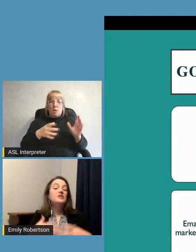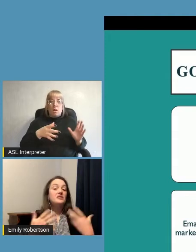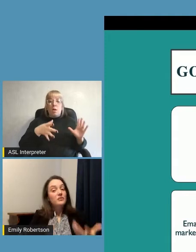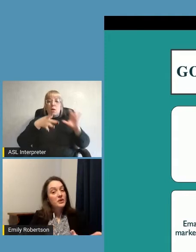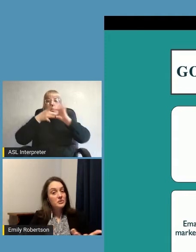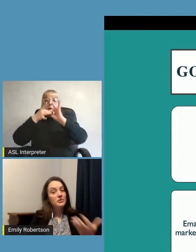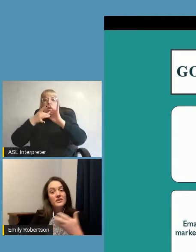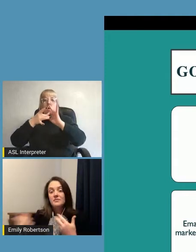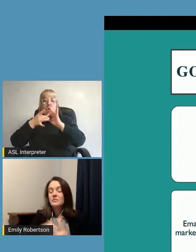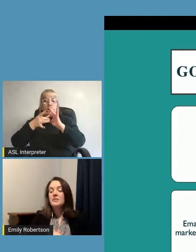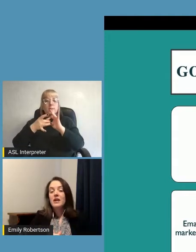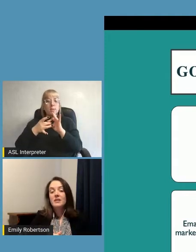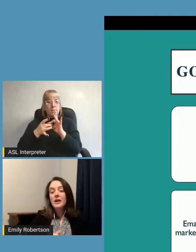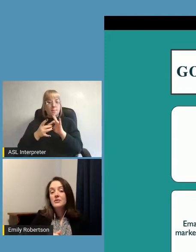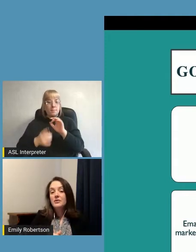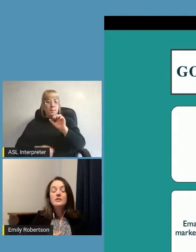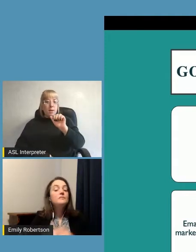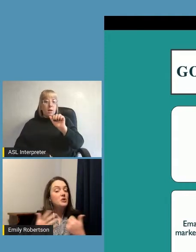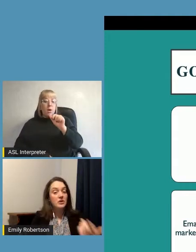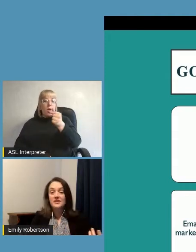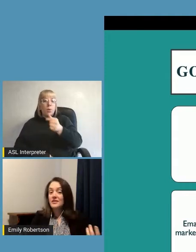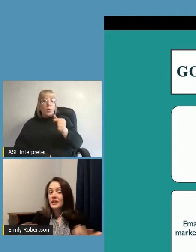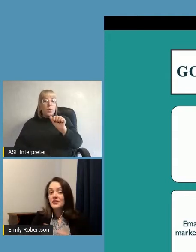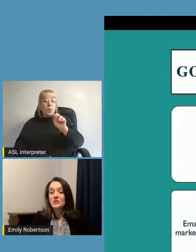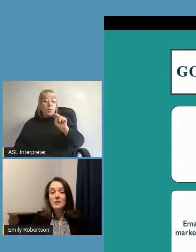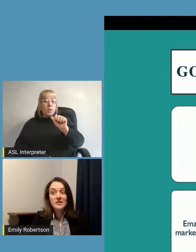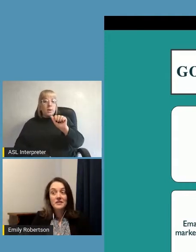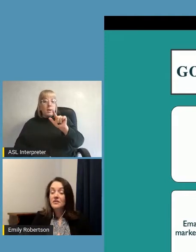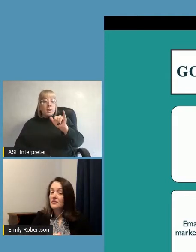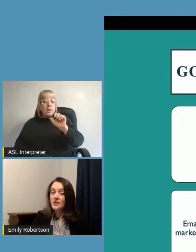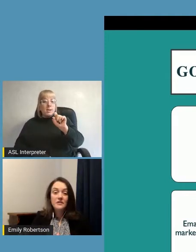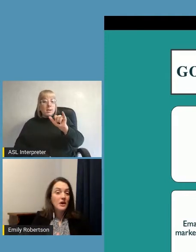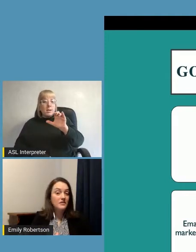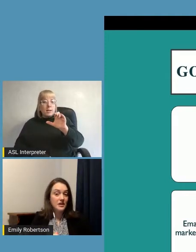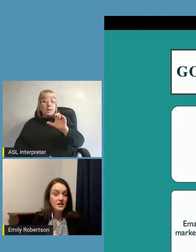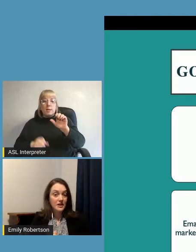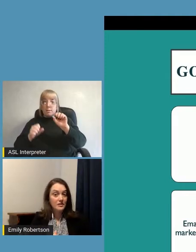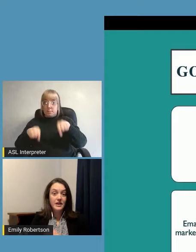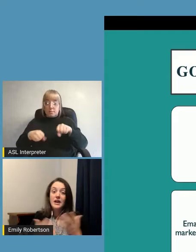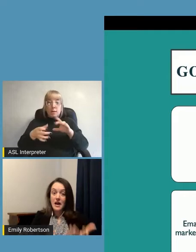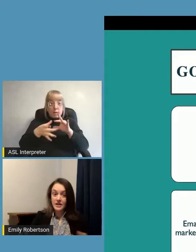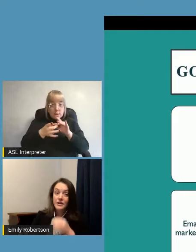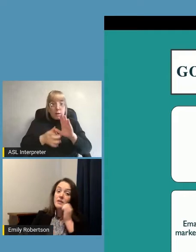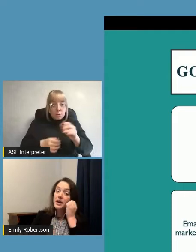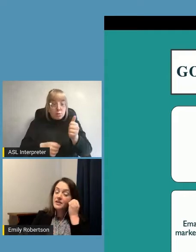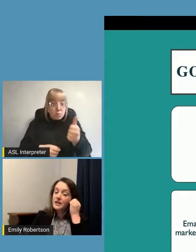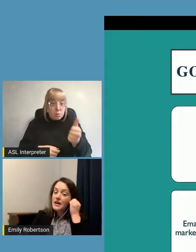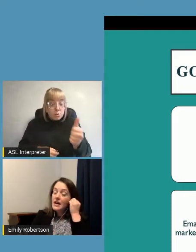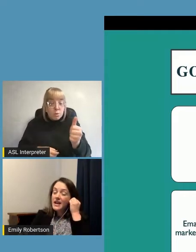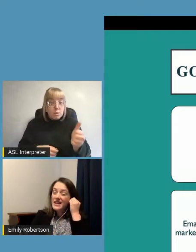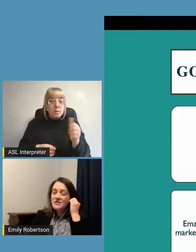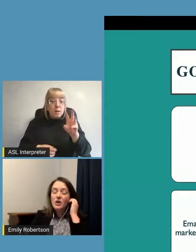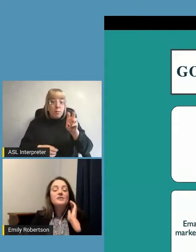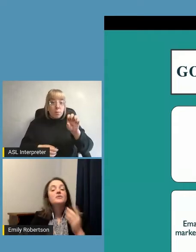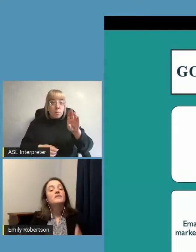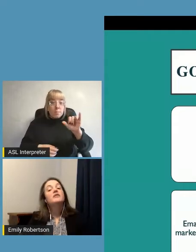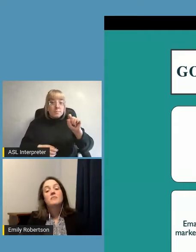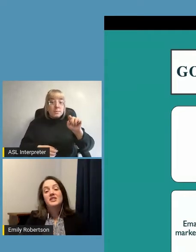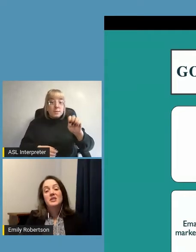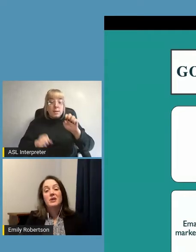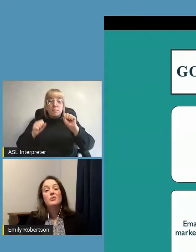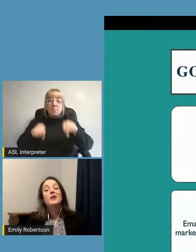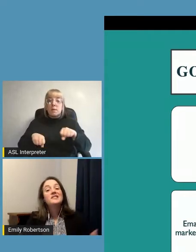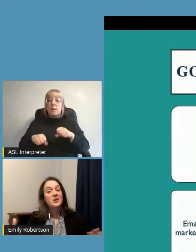Analytics, which is a free tool that's supplied by Google. You can also connect your website for free if you haven't done it yet already. I highly recommend it. And it gives all sorts